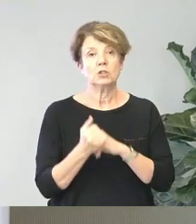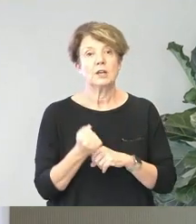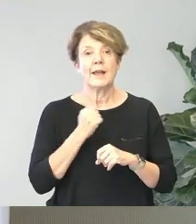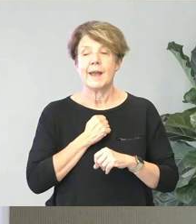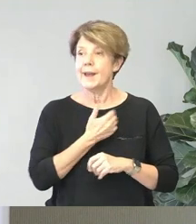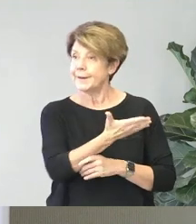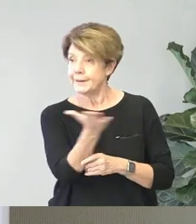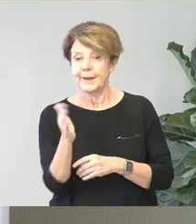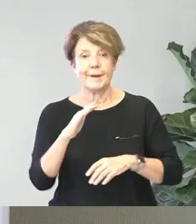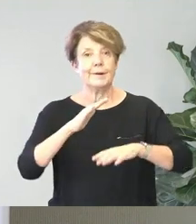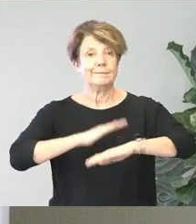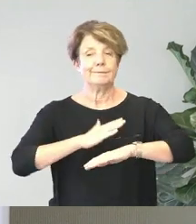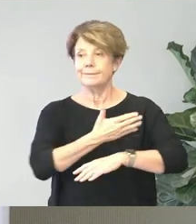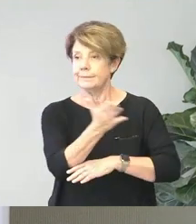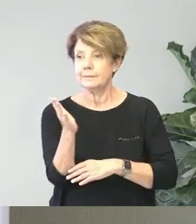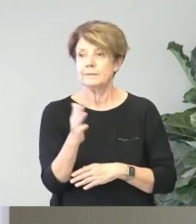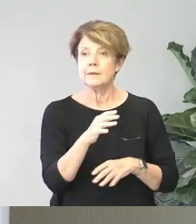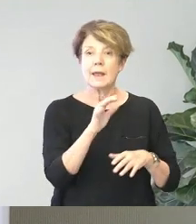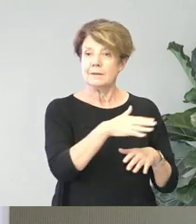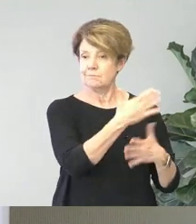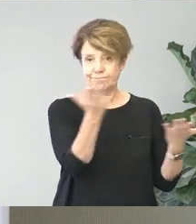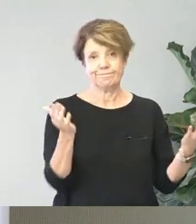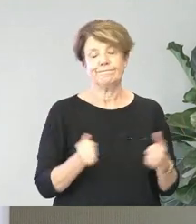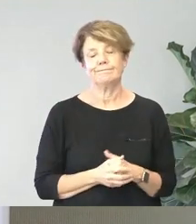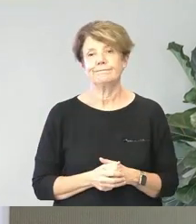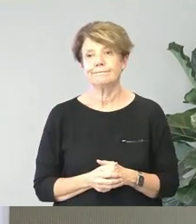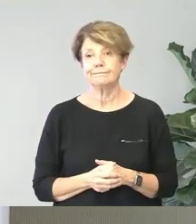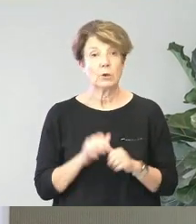sites. It's very important because they're your culture and sites too,